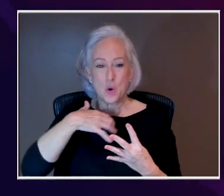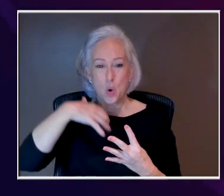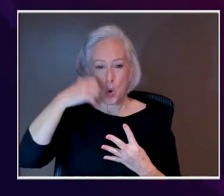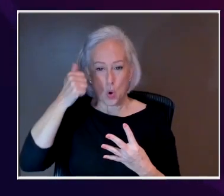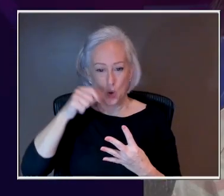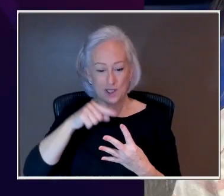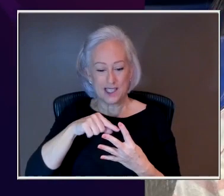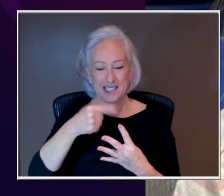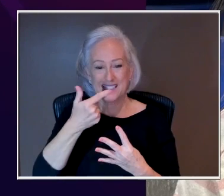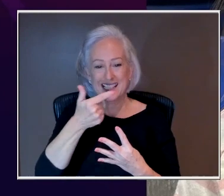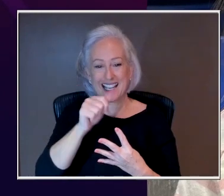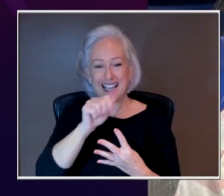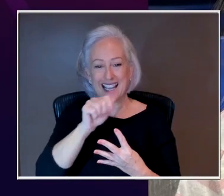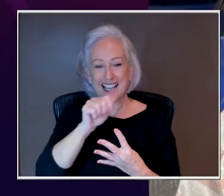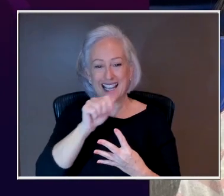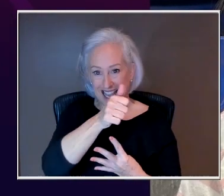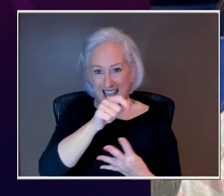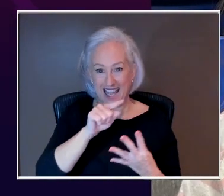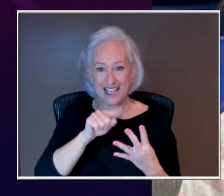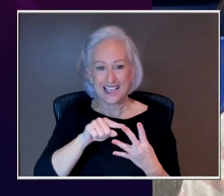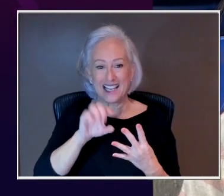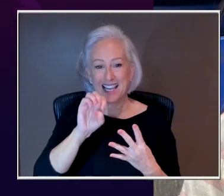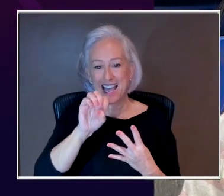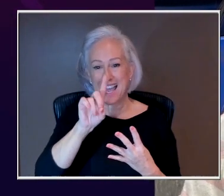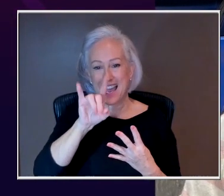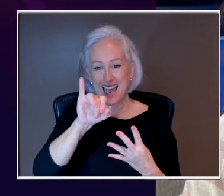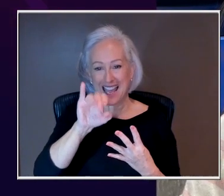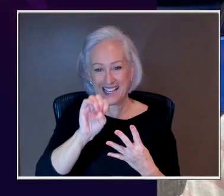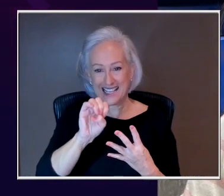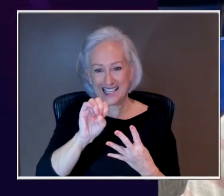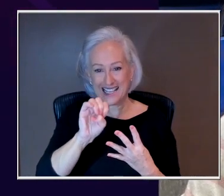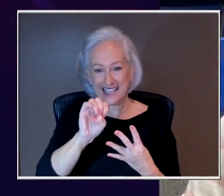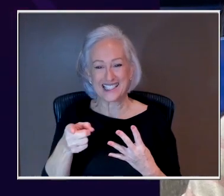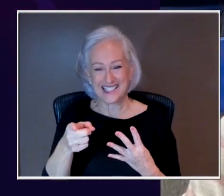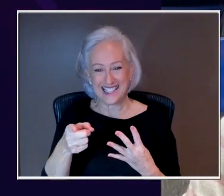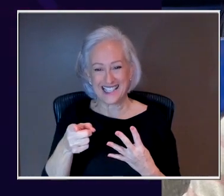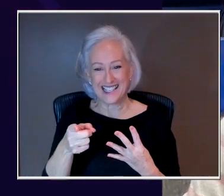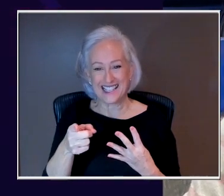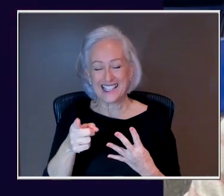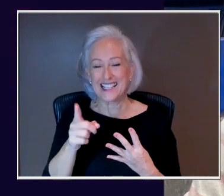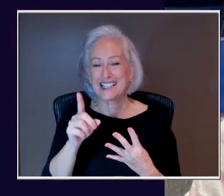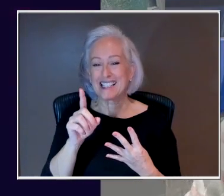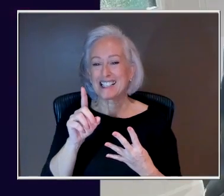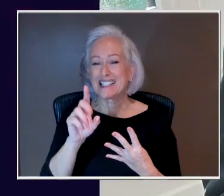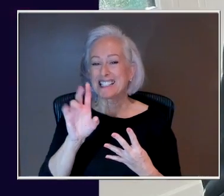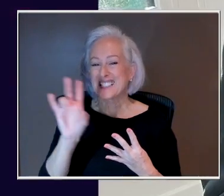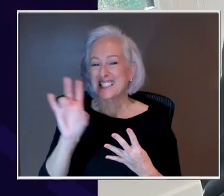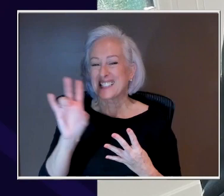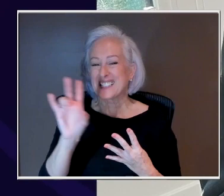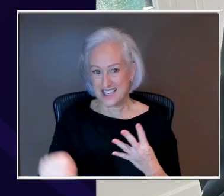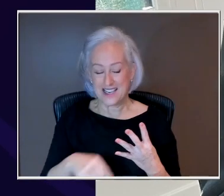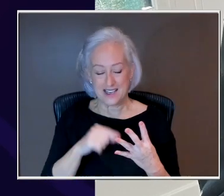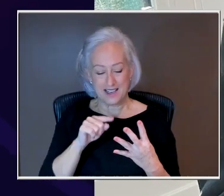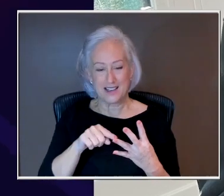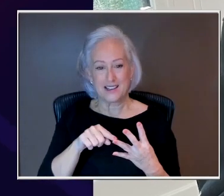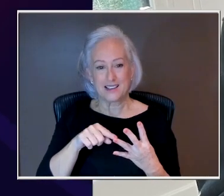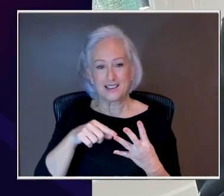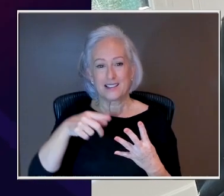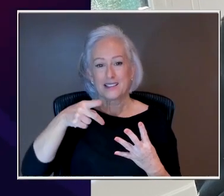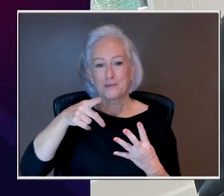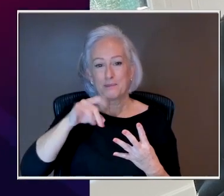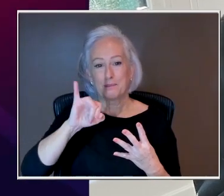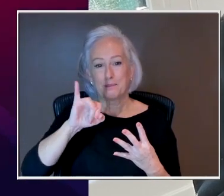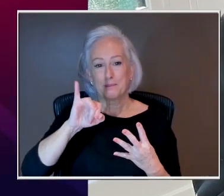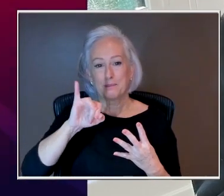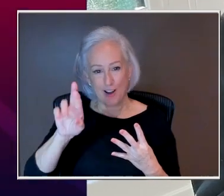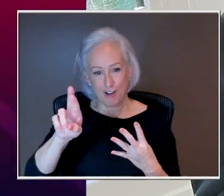she's 10. I have Eddie, which you see there, he is 7, just turned 7. Pila right there is